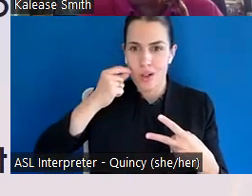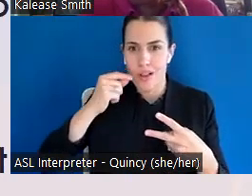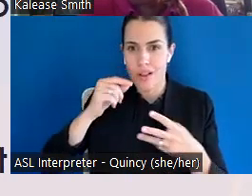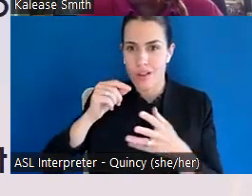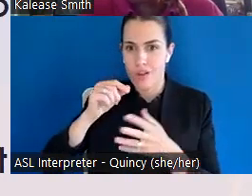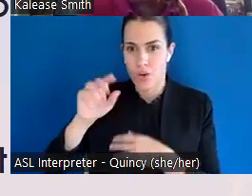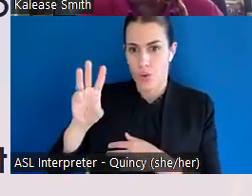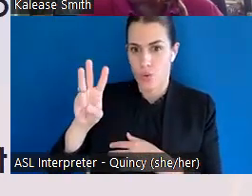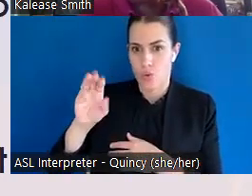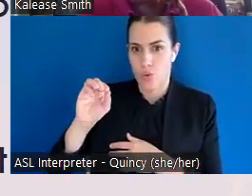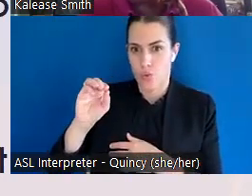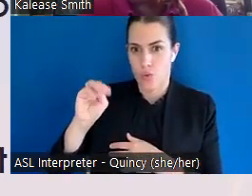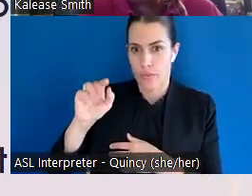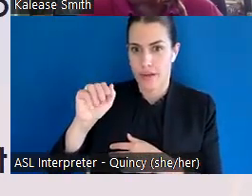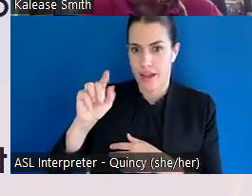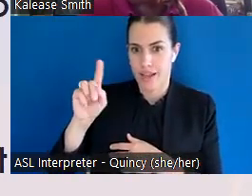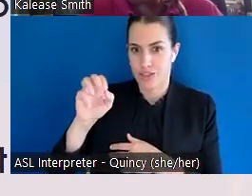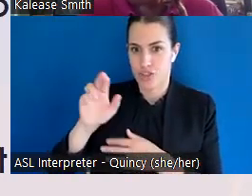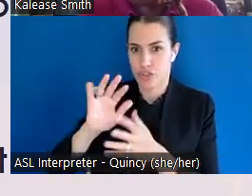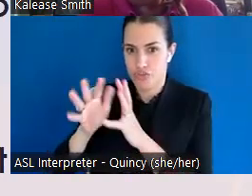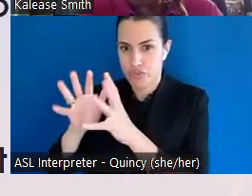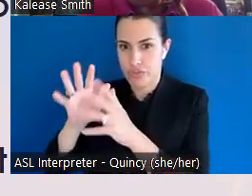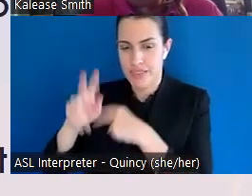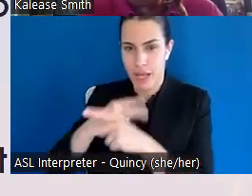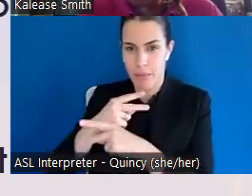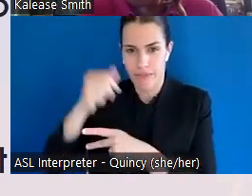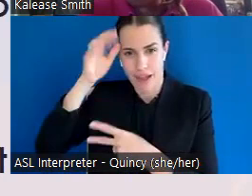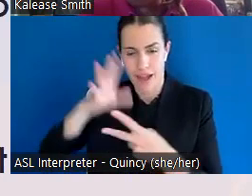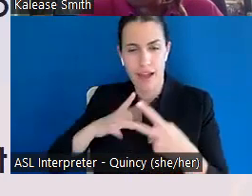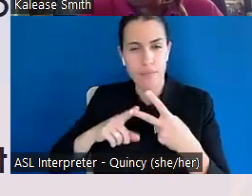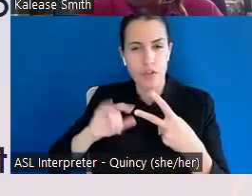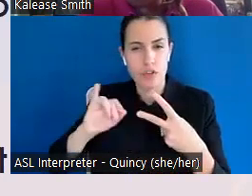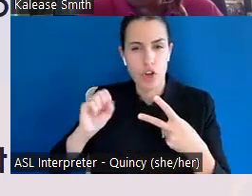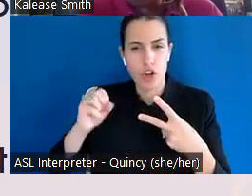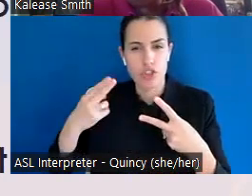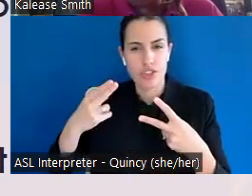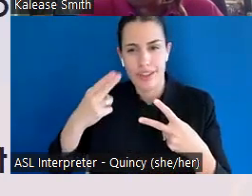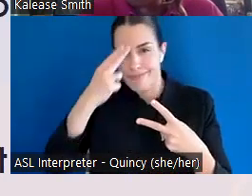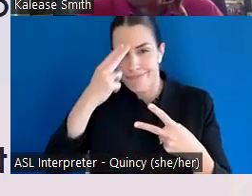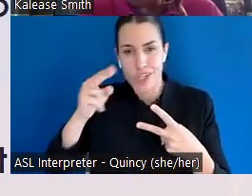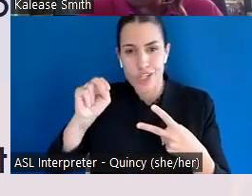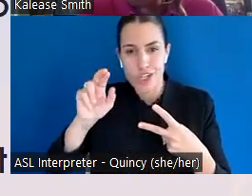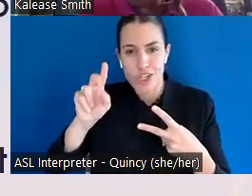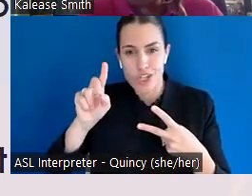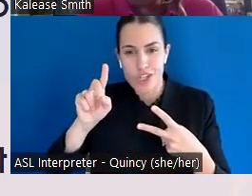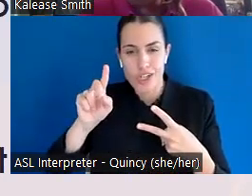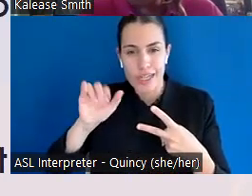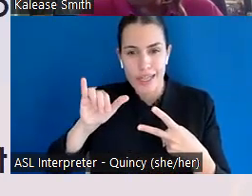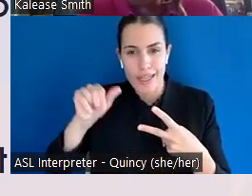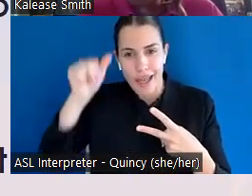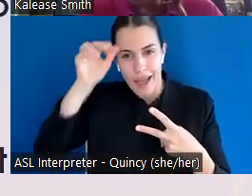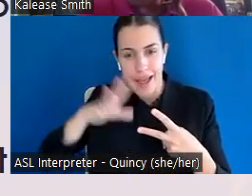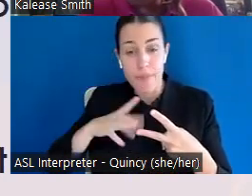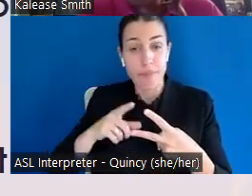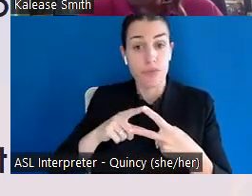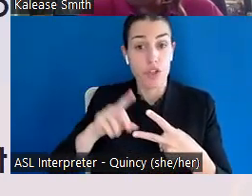type guy. And then Josh is kind of this smart, nerdy guy, stereotypically everything like that. But in one scene, Drake is just kind